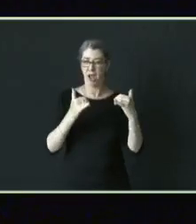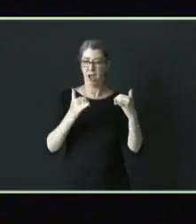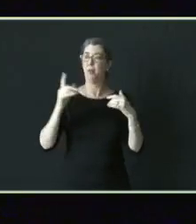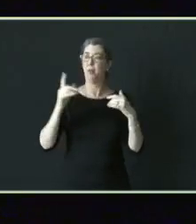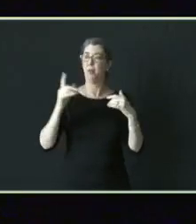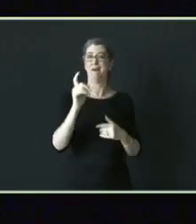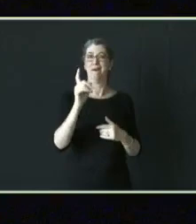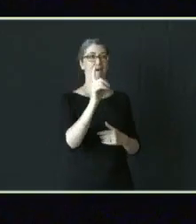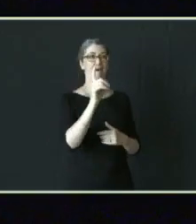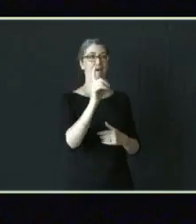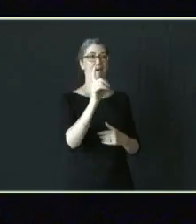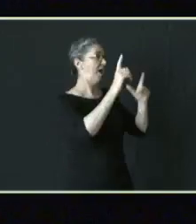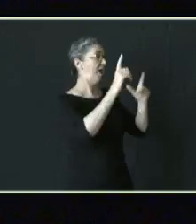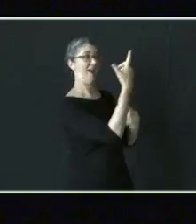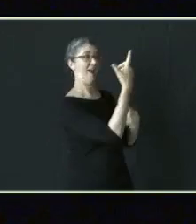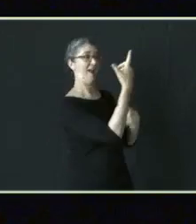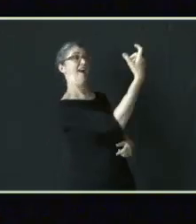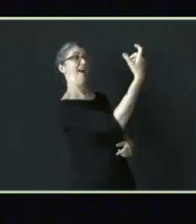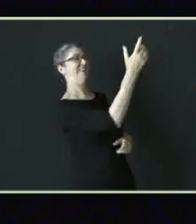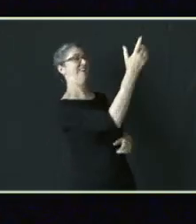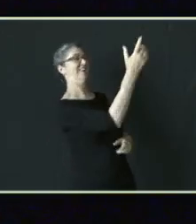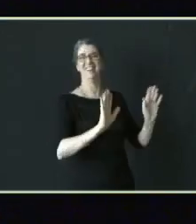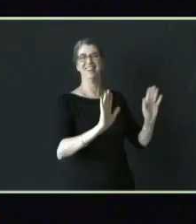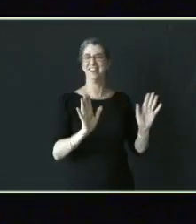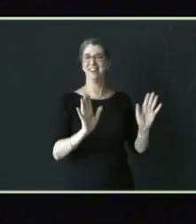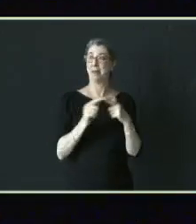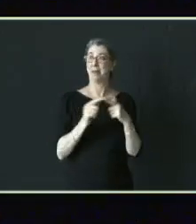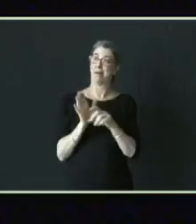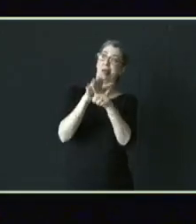stage. You might get tackled.